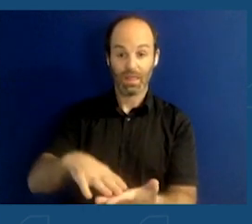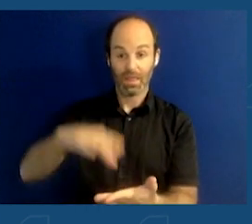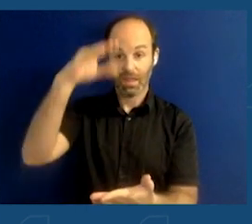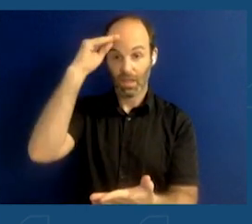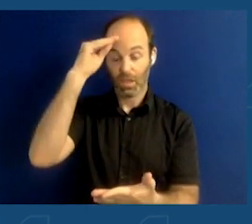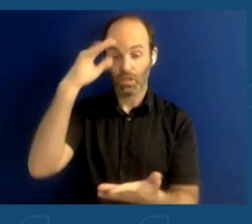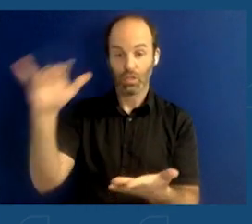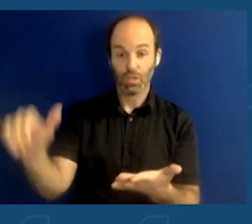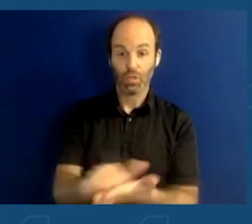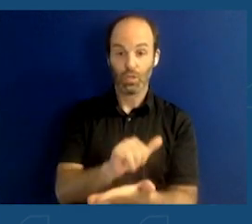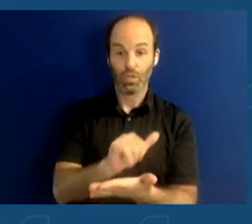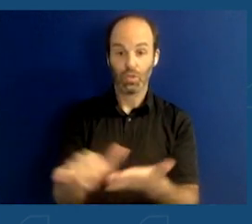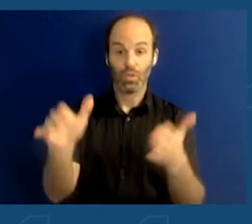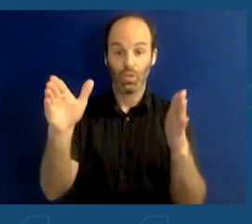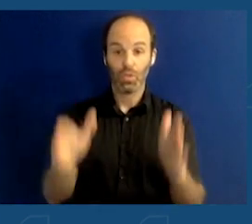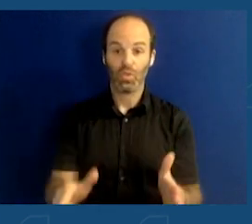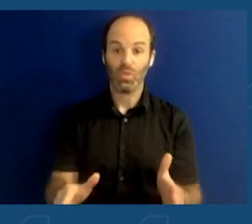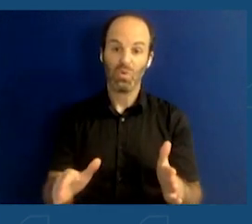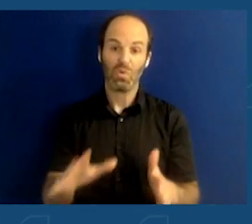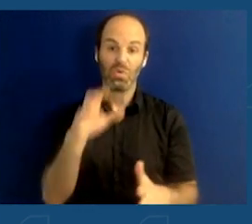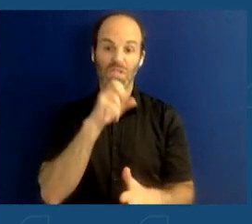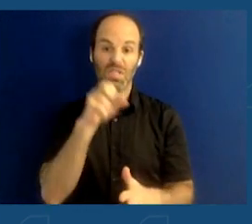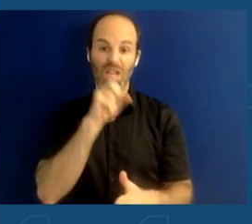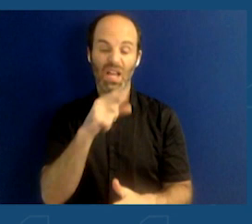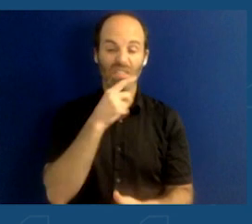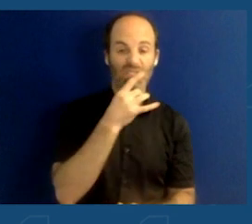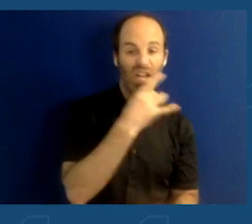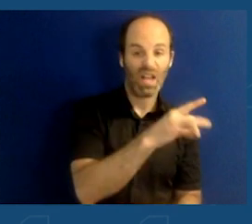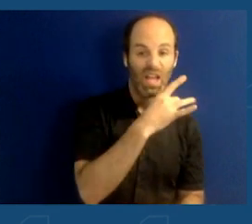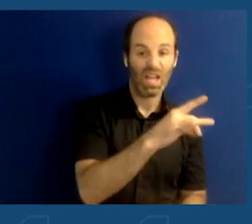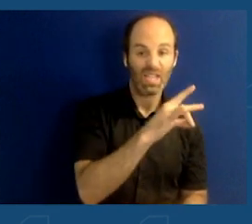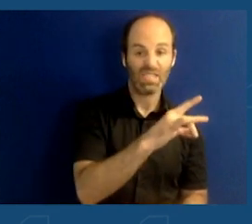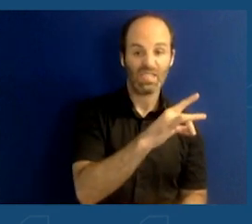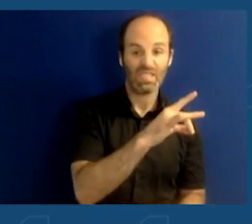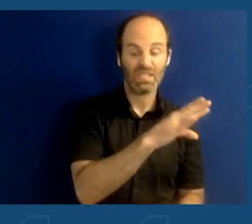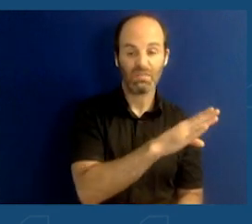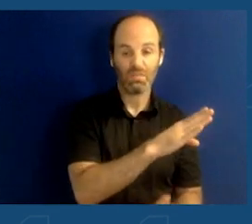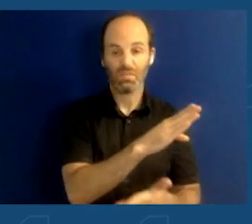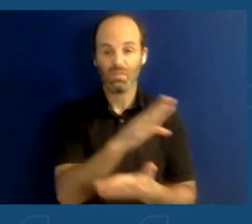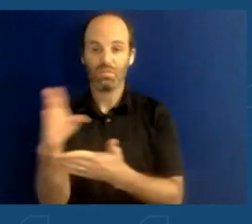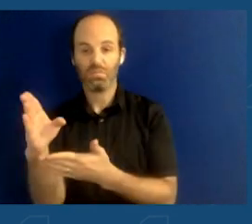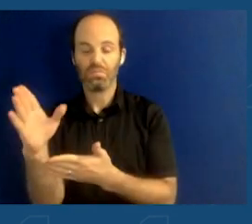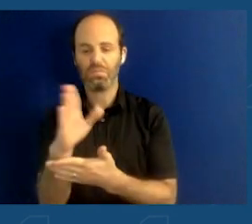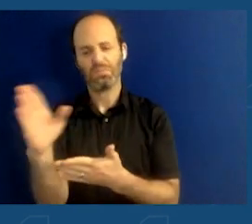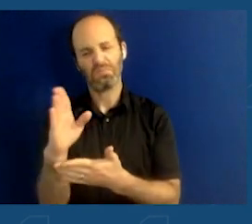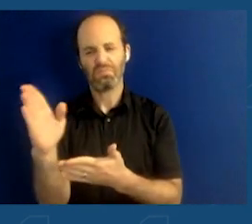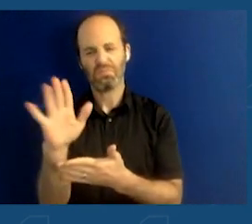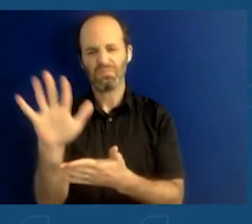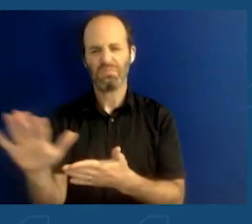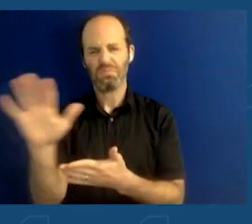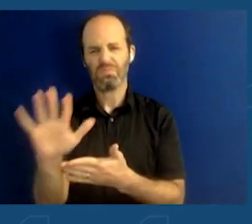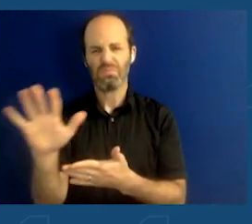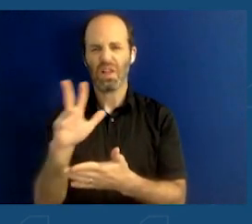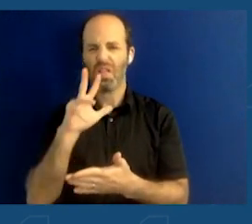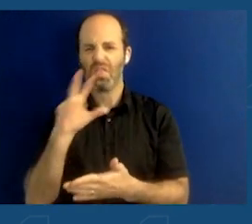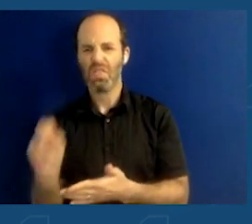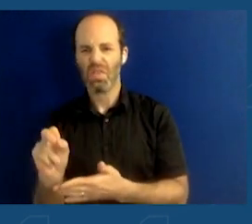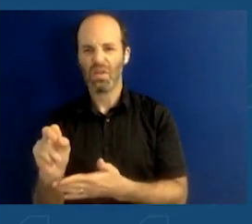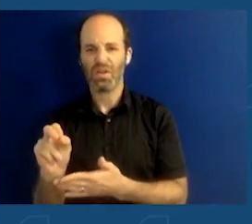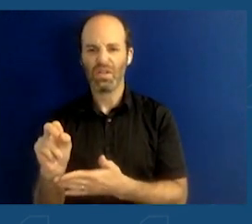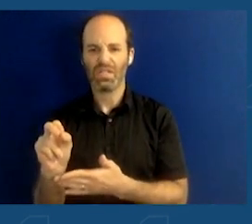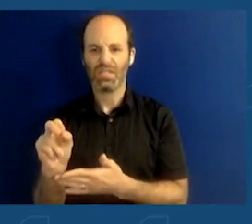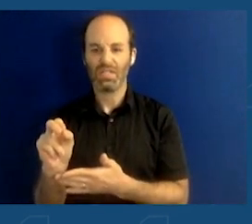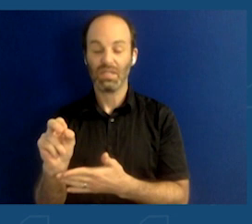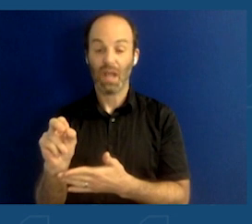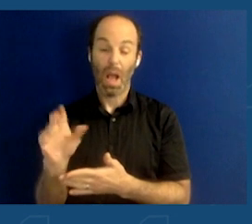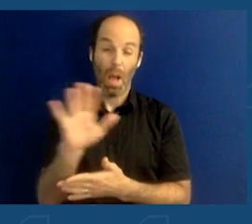Yorkers aged 18 to 30 that nearly a